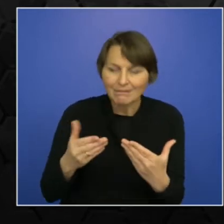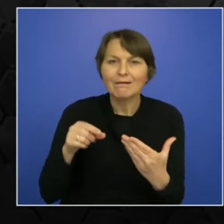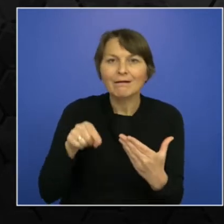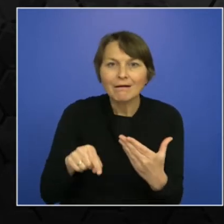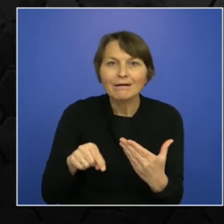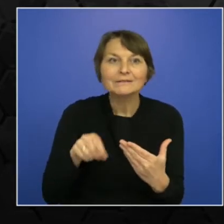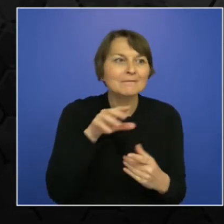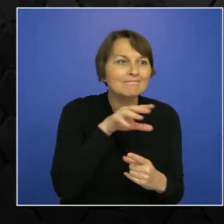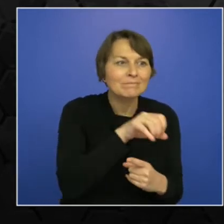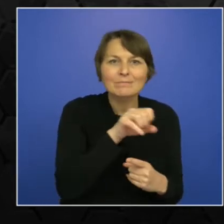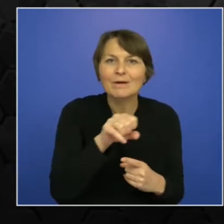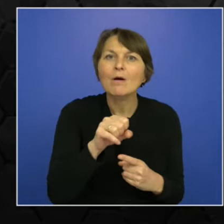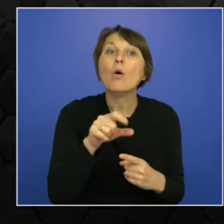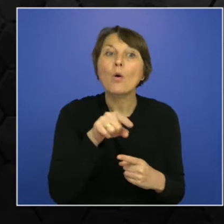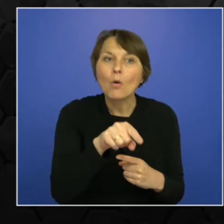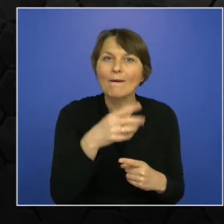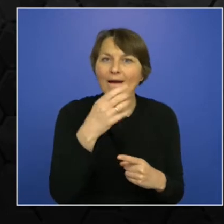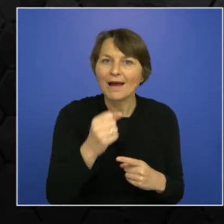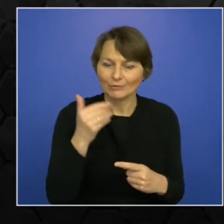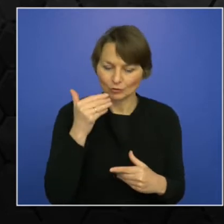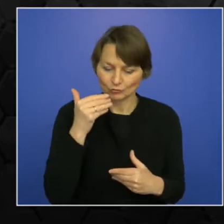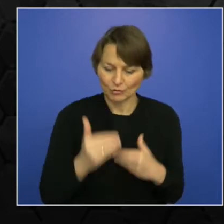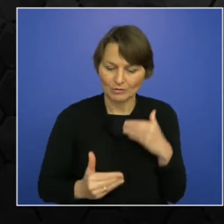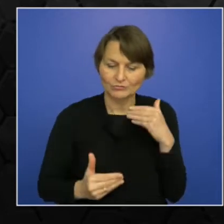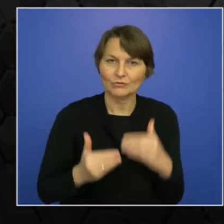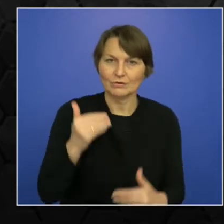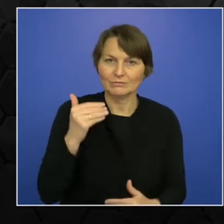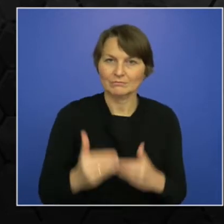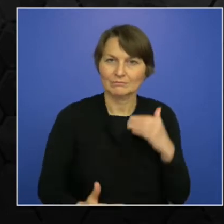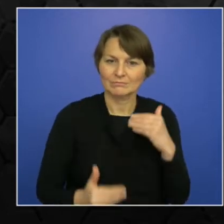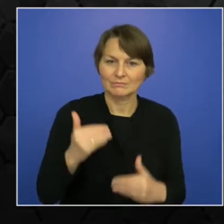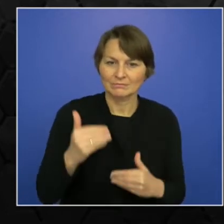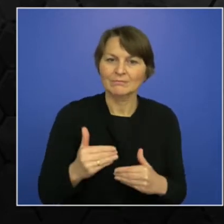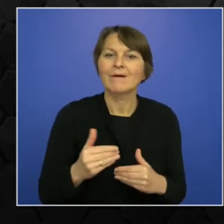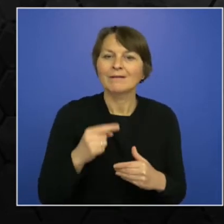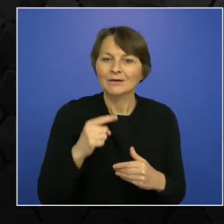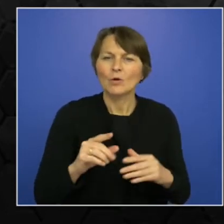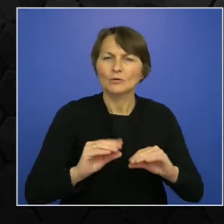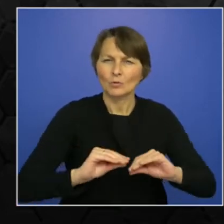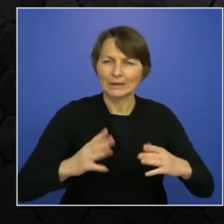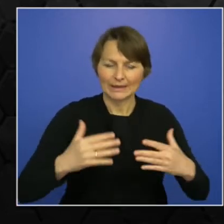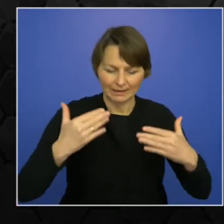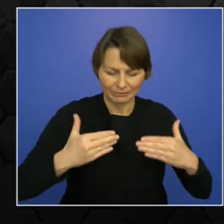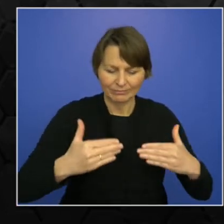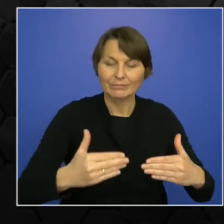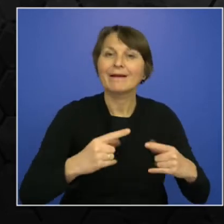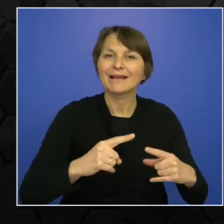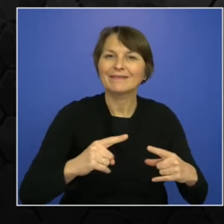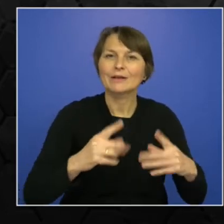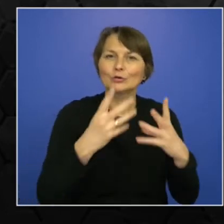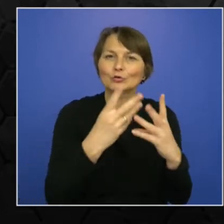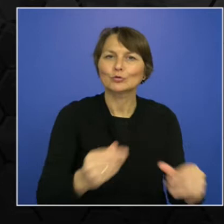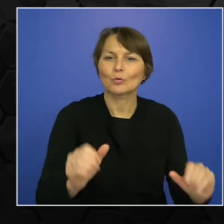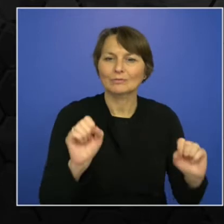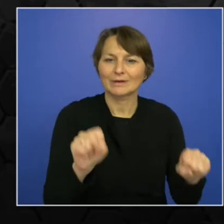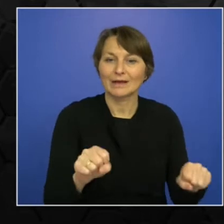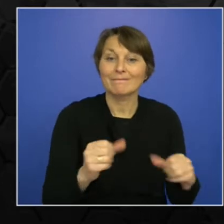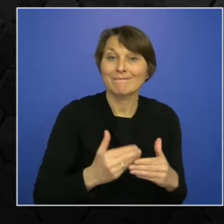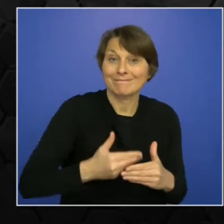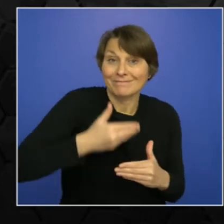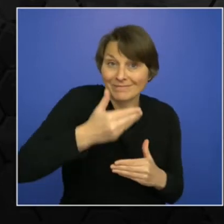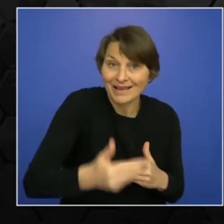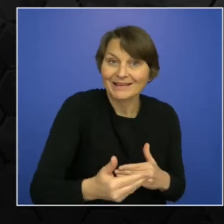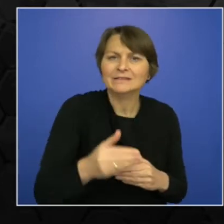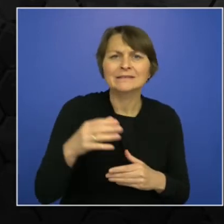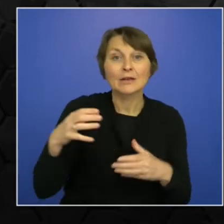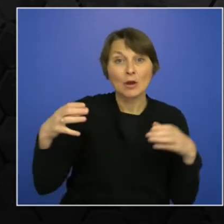identifier structure is developed and data issues are resolved. And the second step is train and test the model.